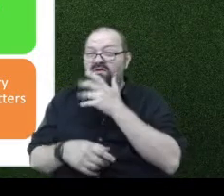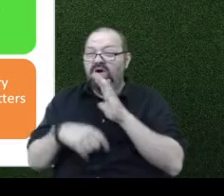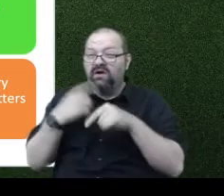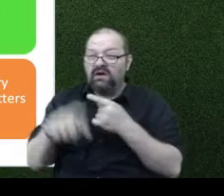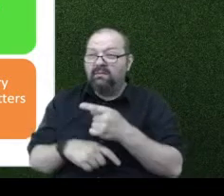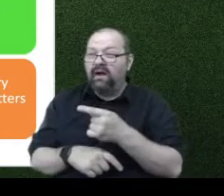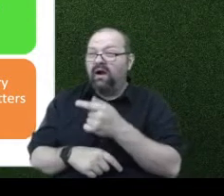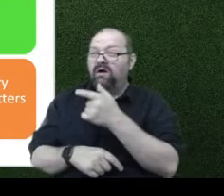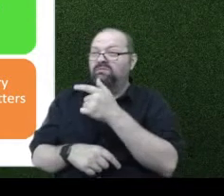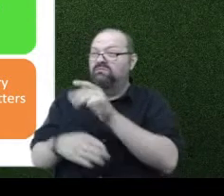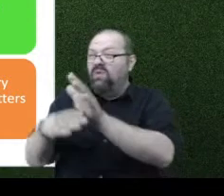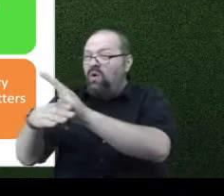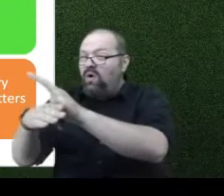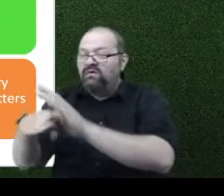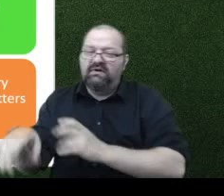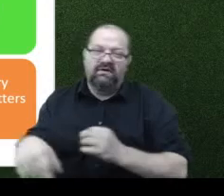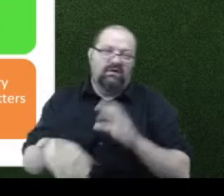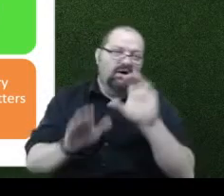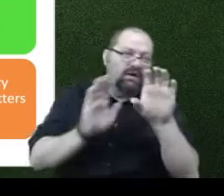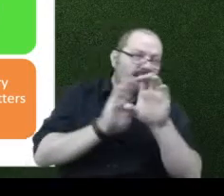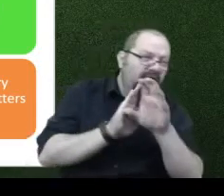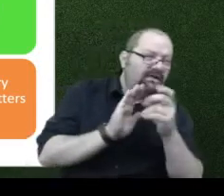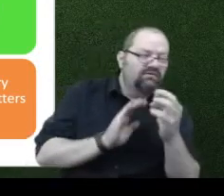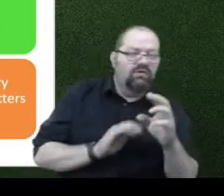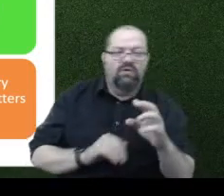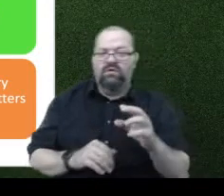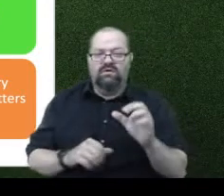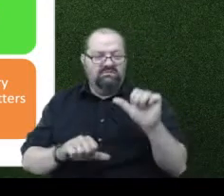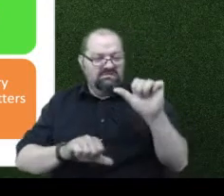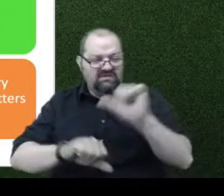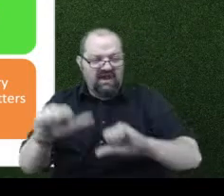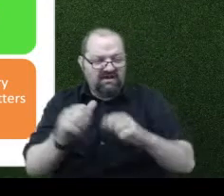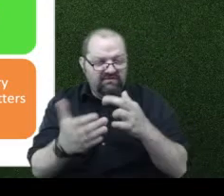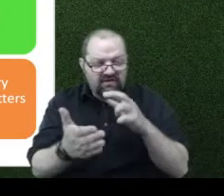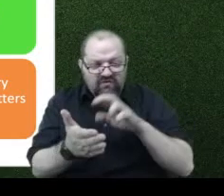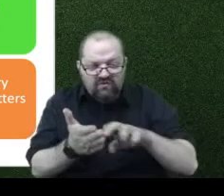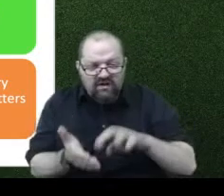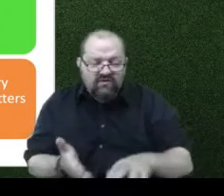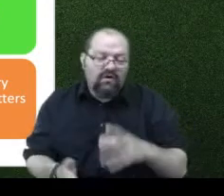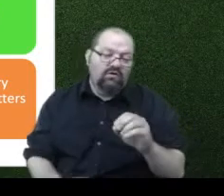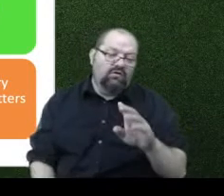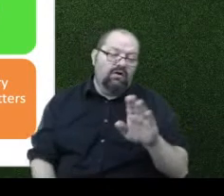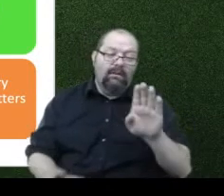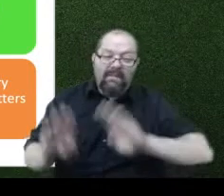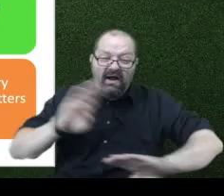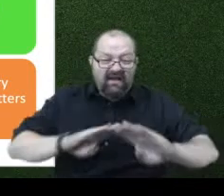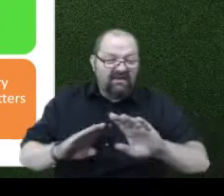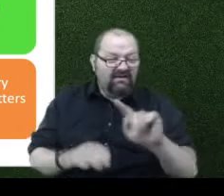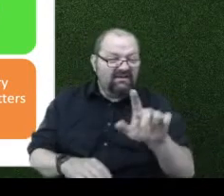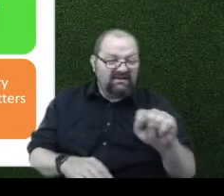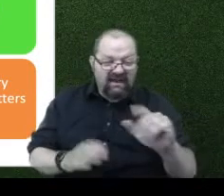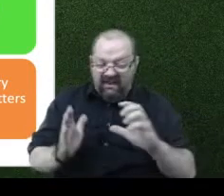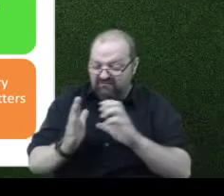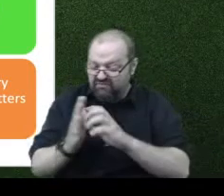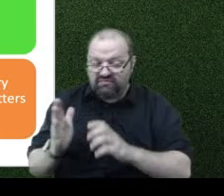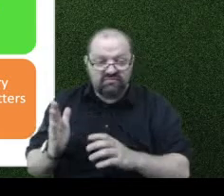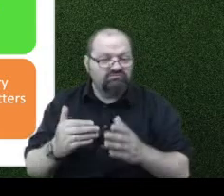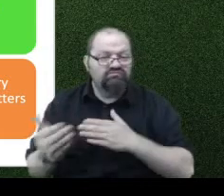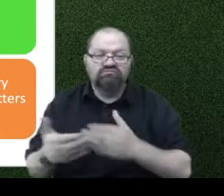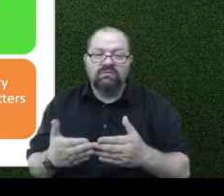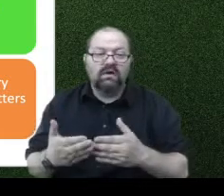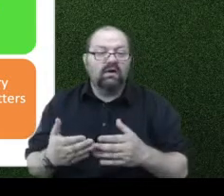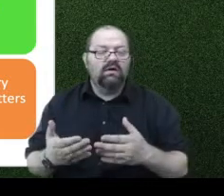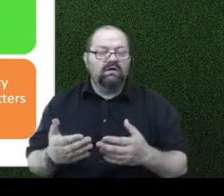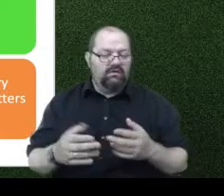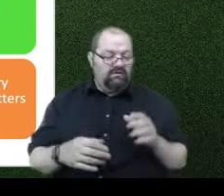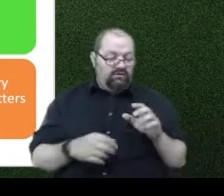article, data from scientific research, a chapter in a biology textbook, whatever. Just ask yourself what meanings you